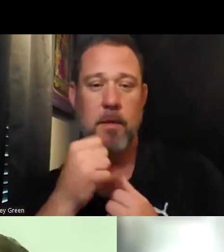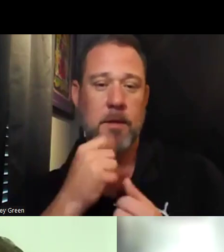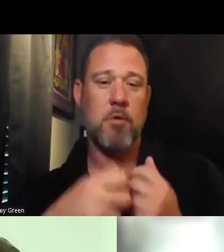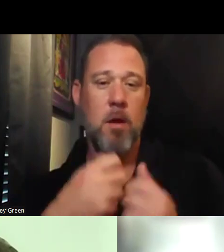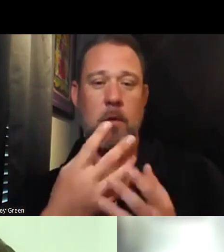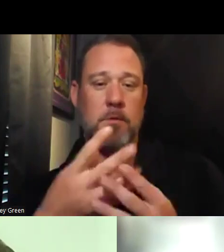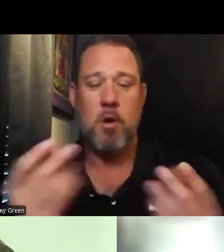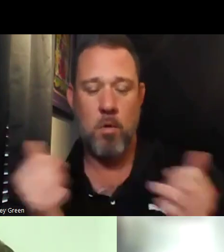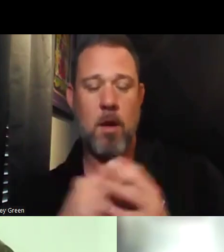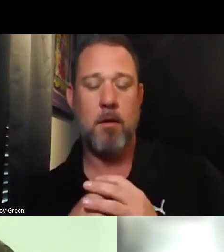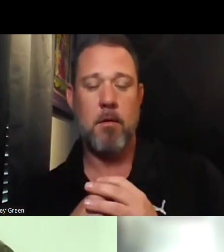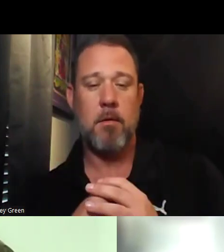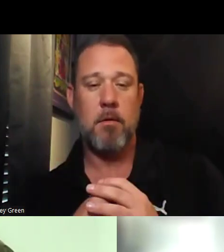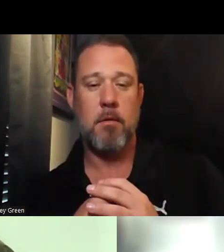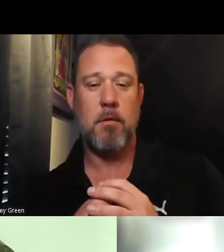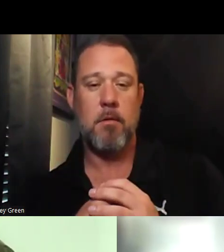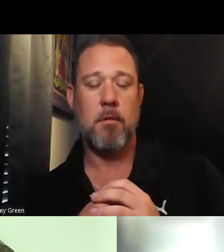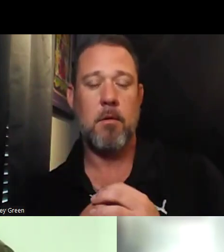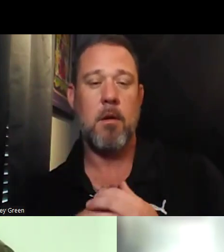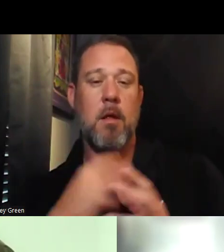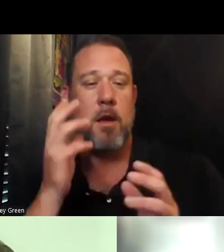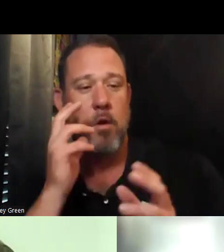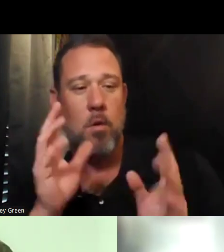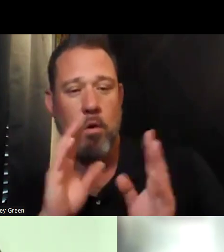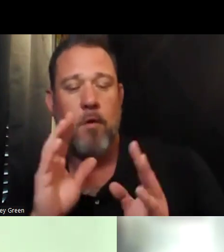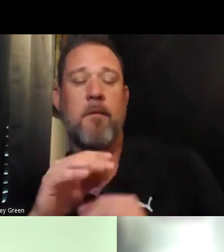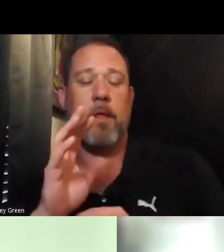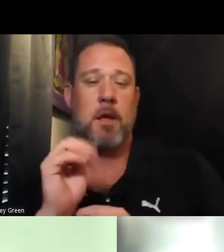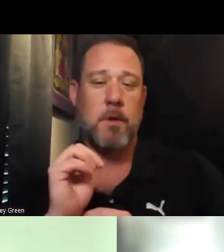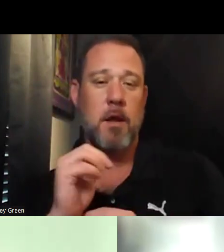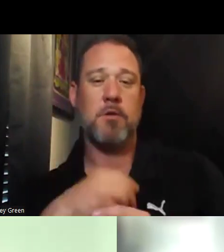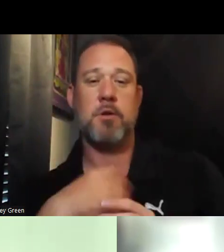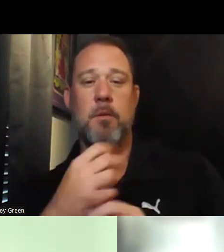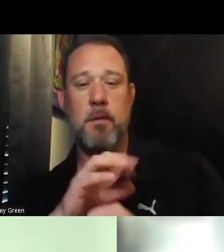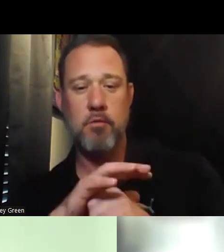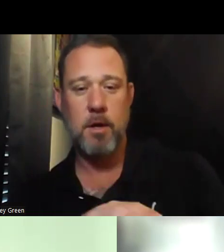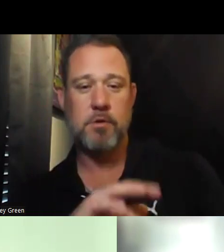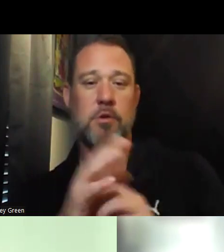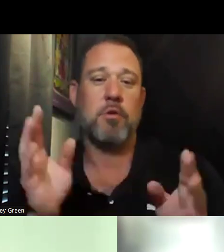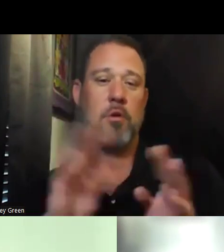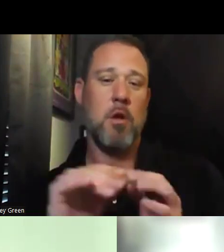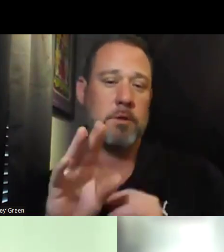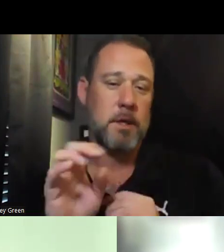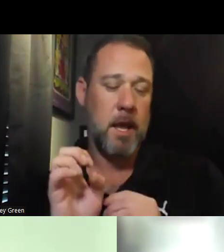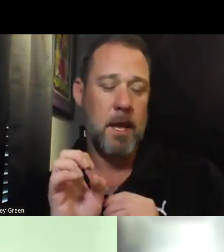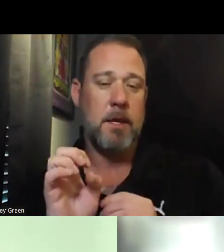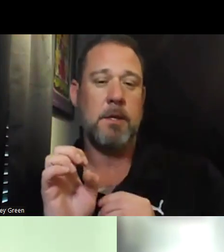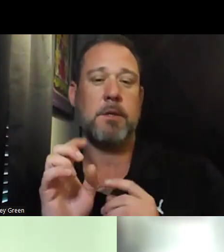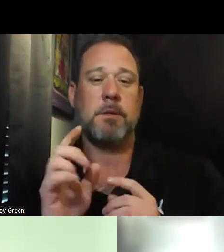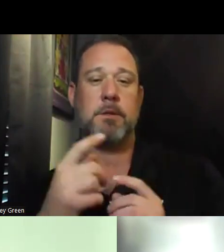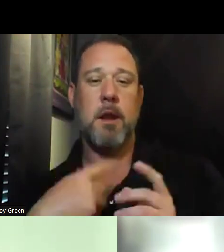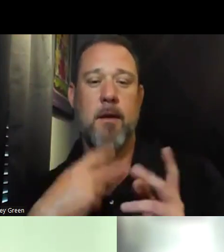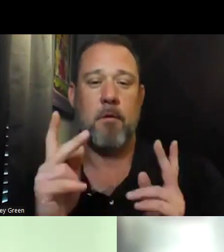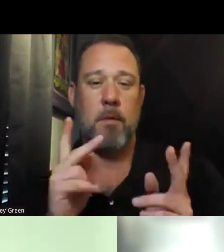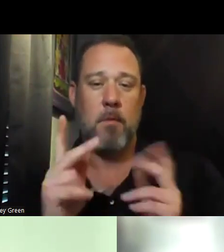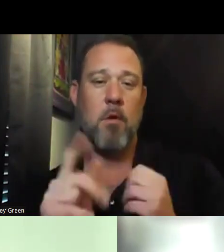away. And I hear the worry from some of the case managers saying, like, I'm getting pressured to close their cases. And then I have these people that are